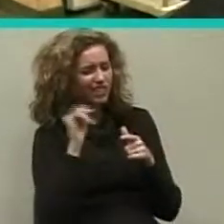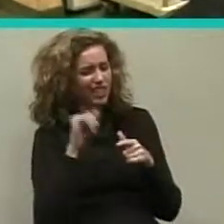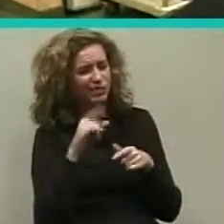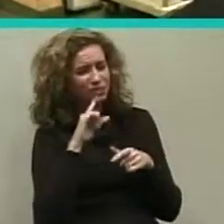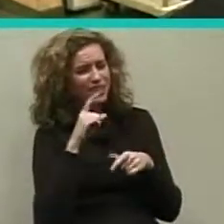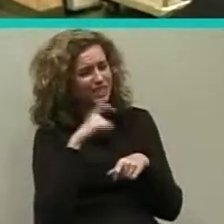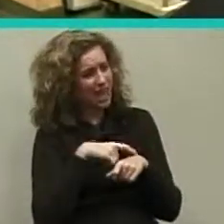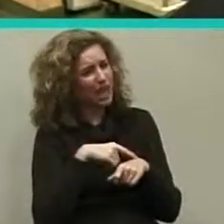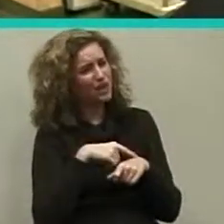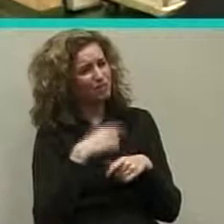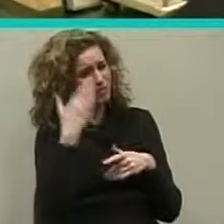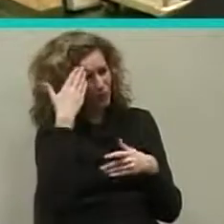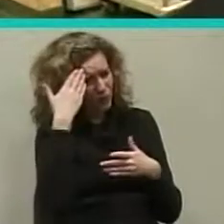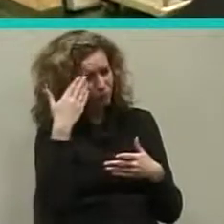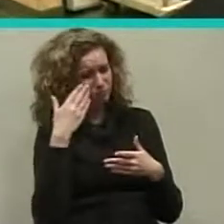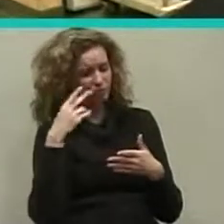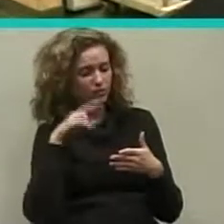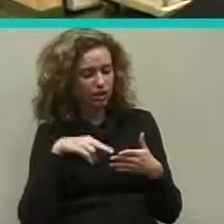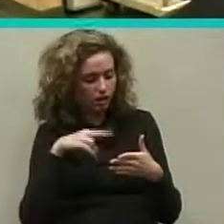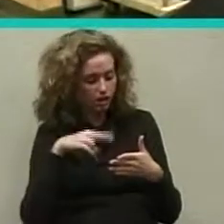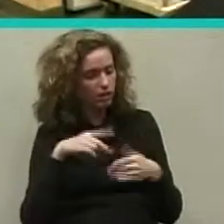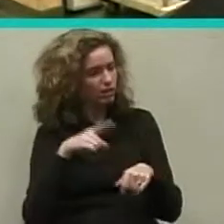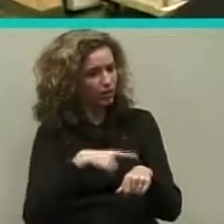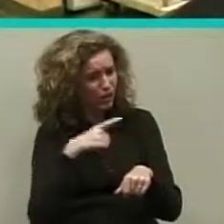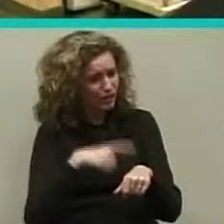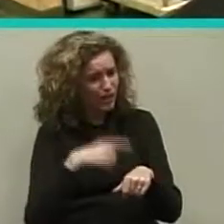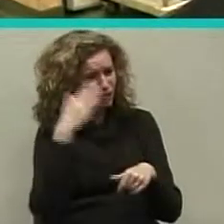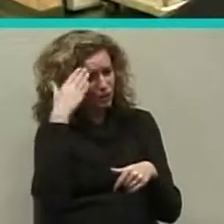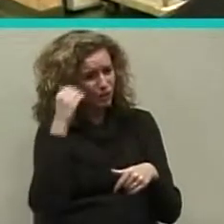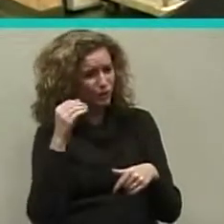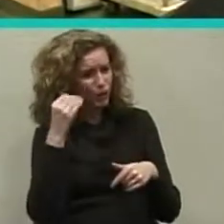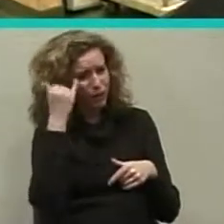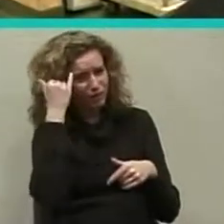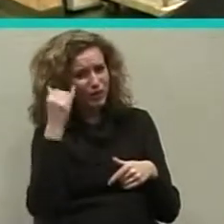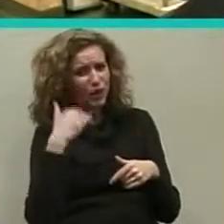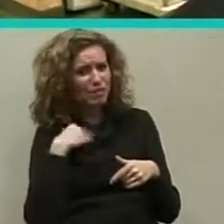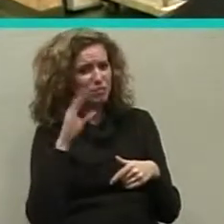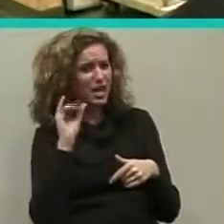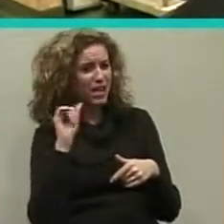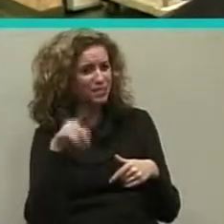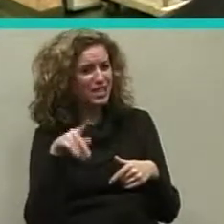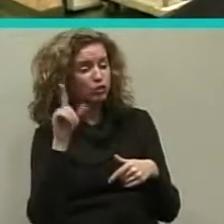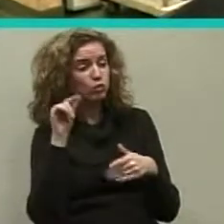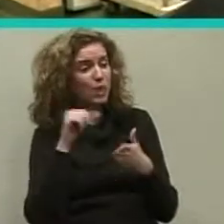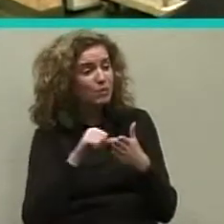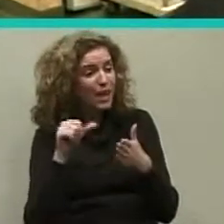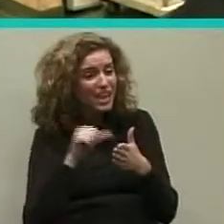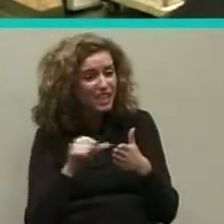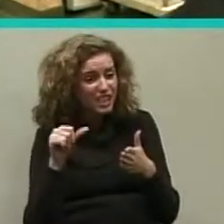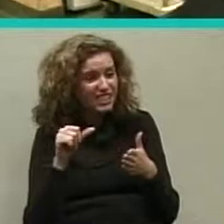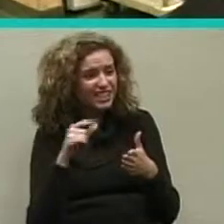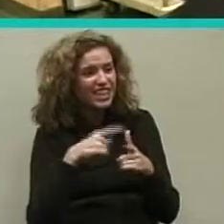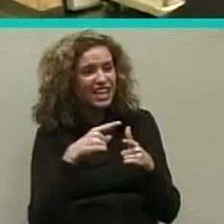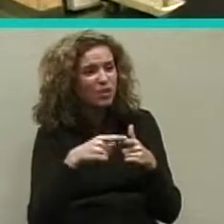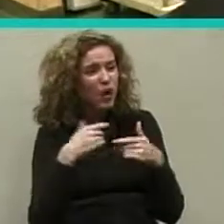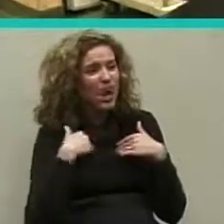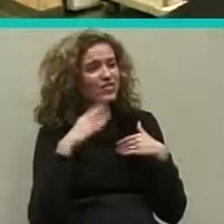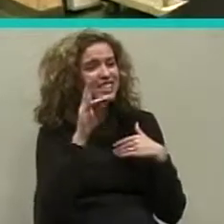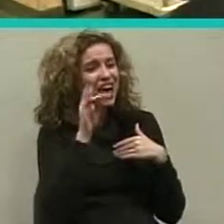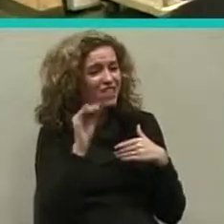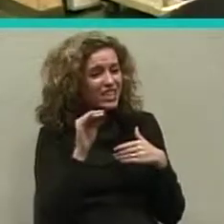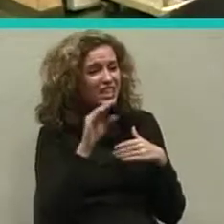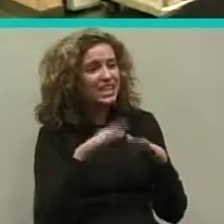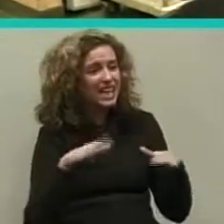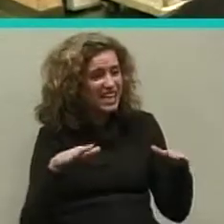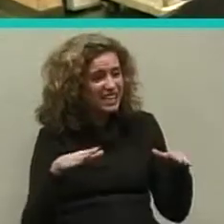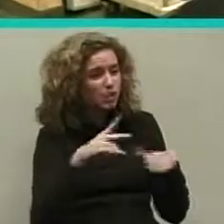have this and an IEP that's 27 pages long, that's a lot of pages, and if you're working with 70 kids in your program, that's a lot